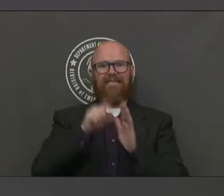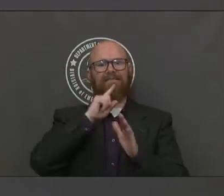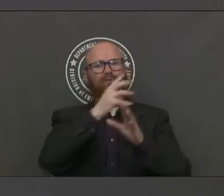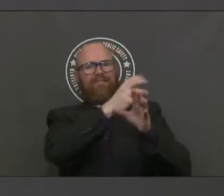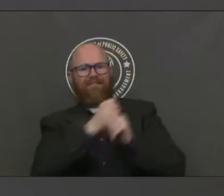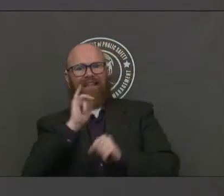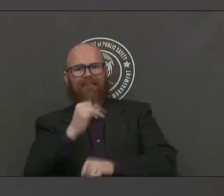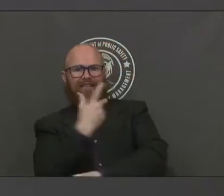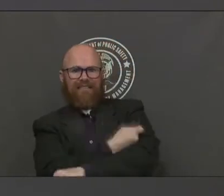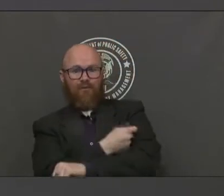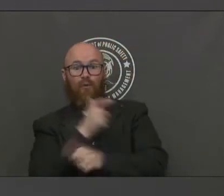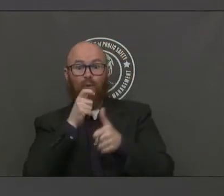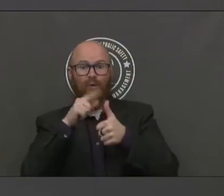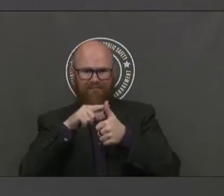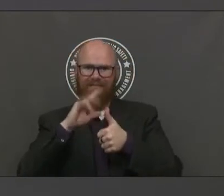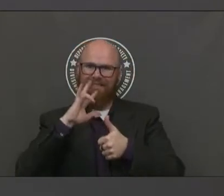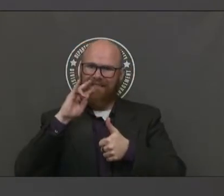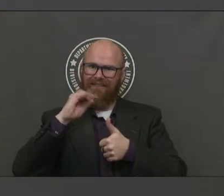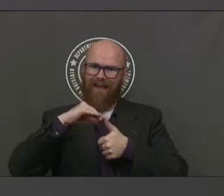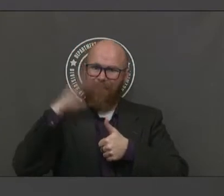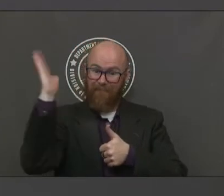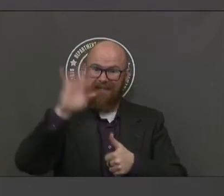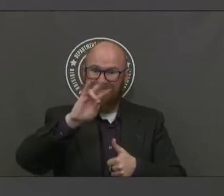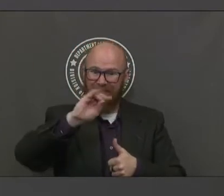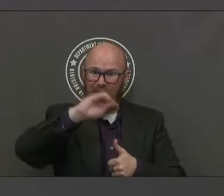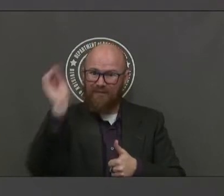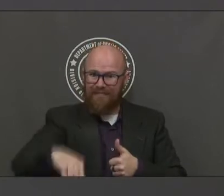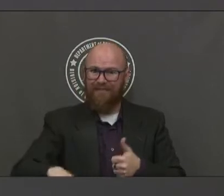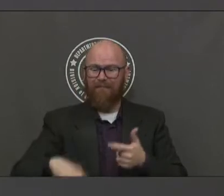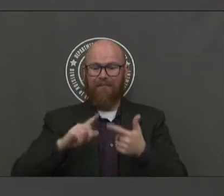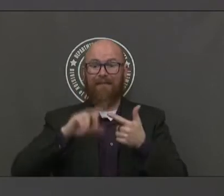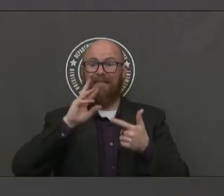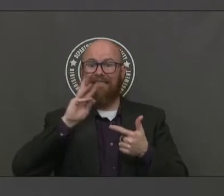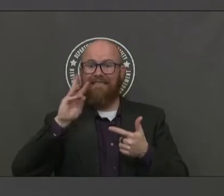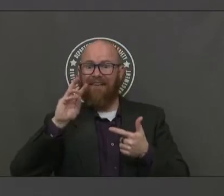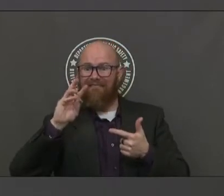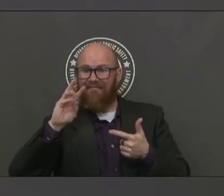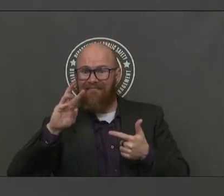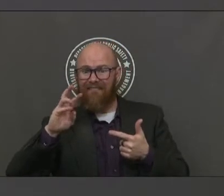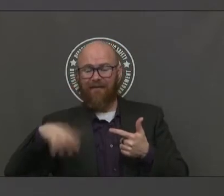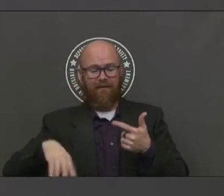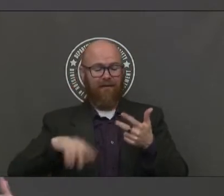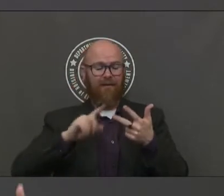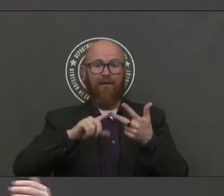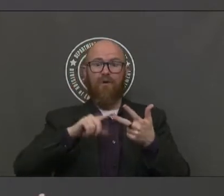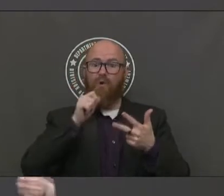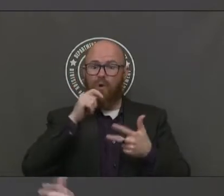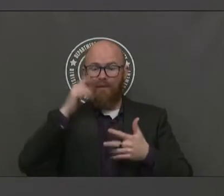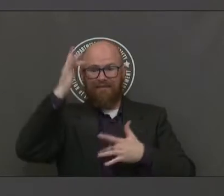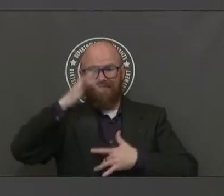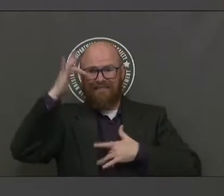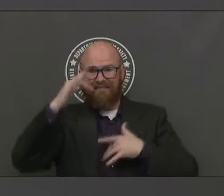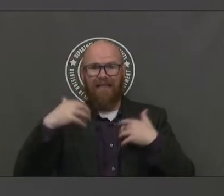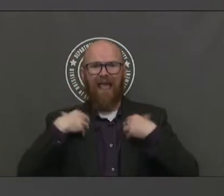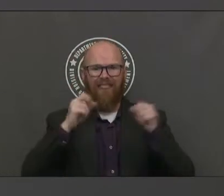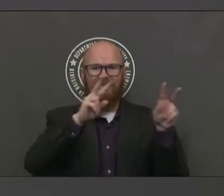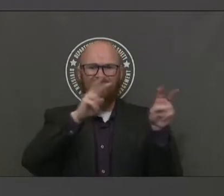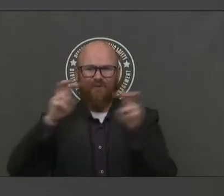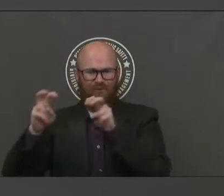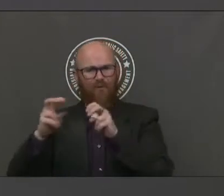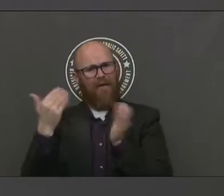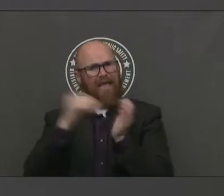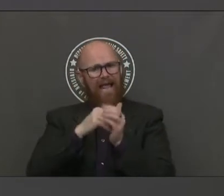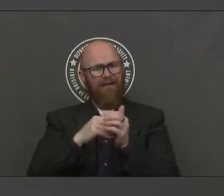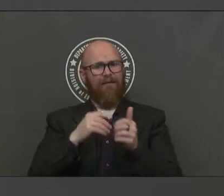vaccinated. That's more important to me. I would rather have, I would rather have 70+% of those